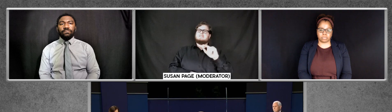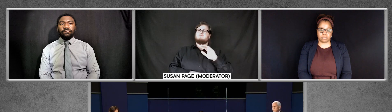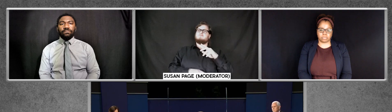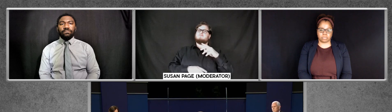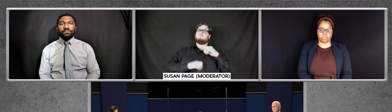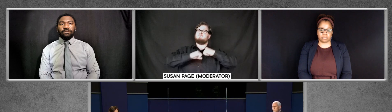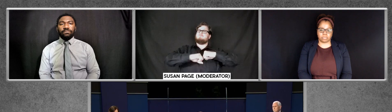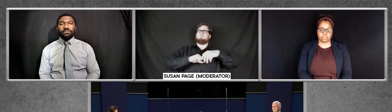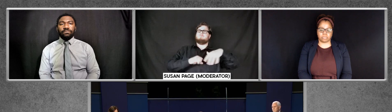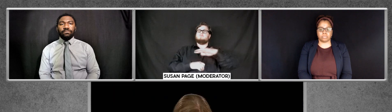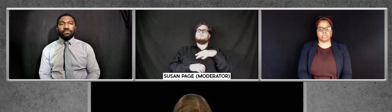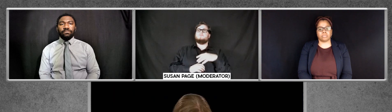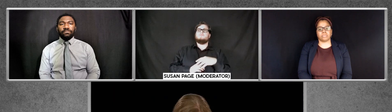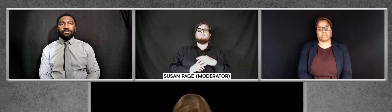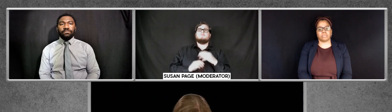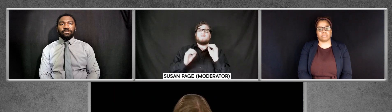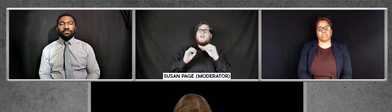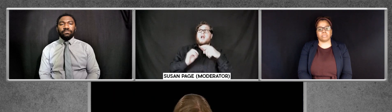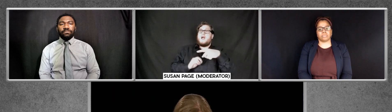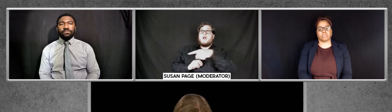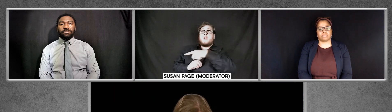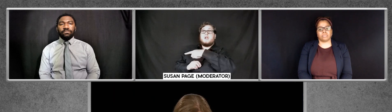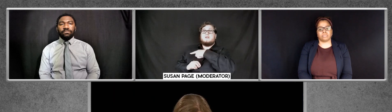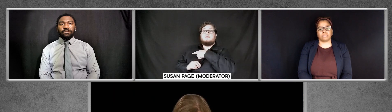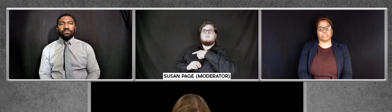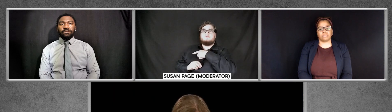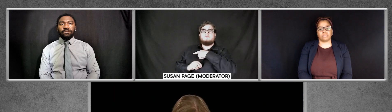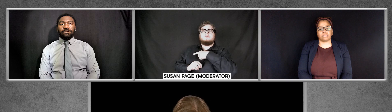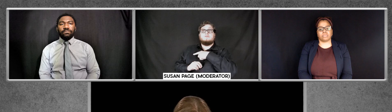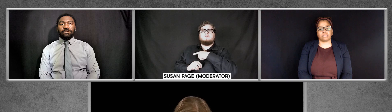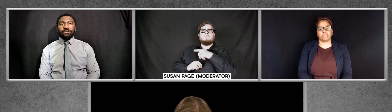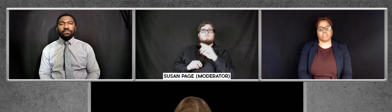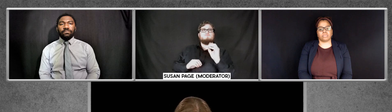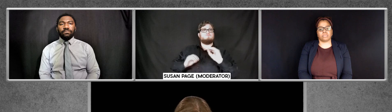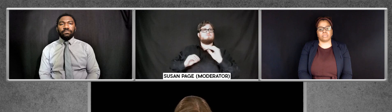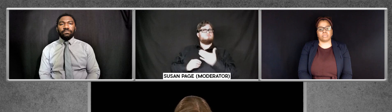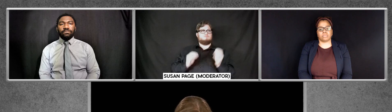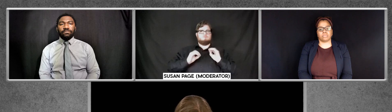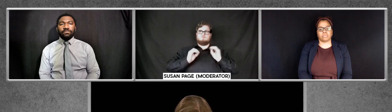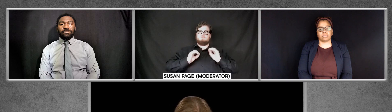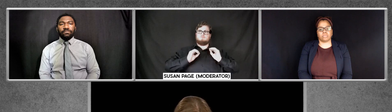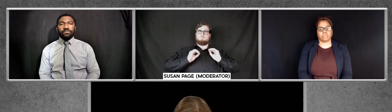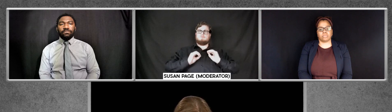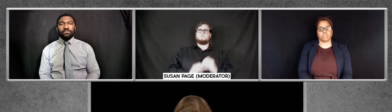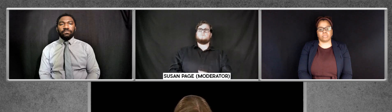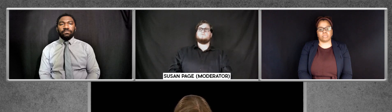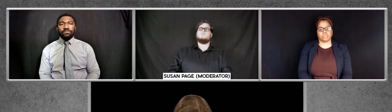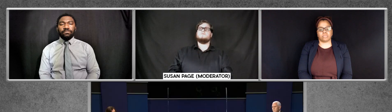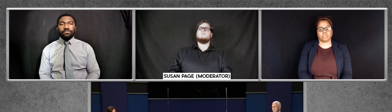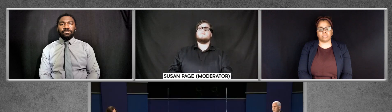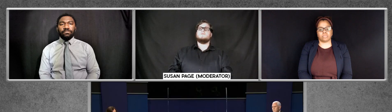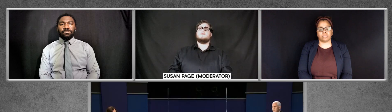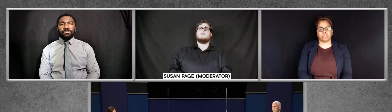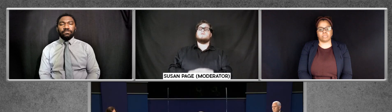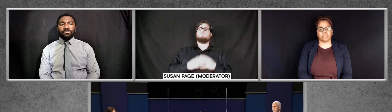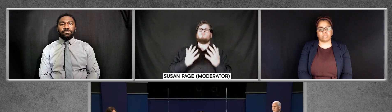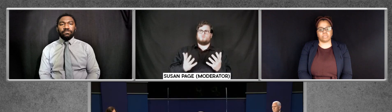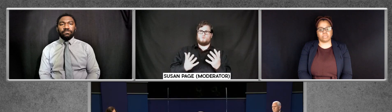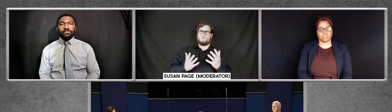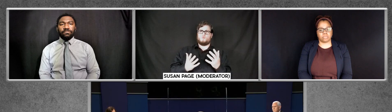have been indicted in connection with her death. Senator Harris, in the case of Breonna Taylor, was